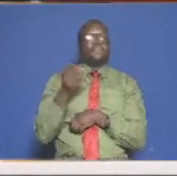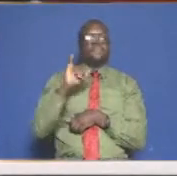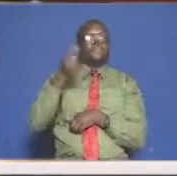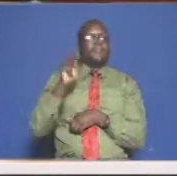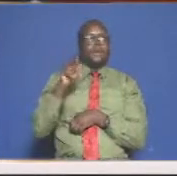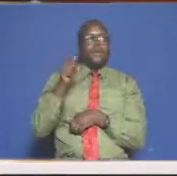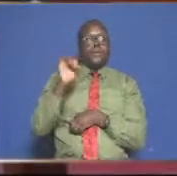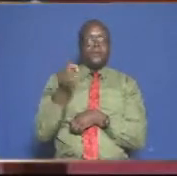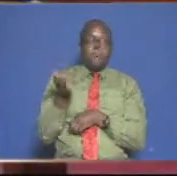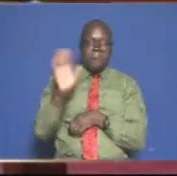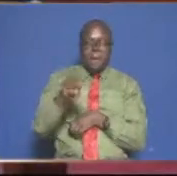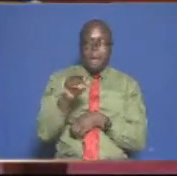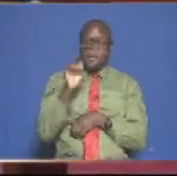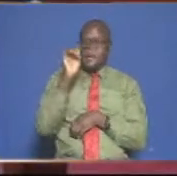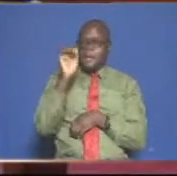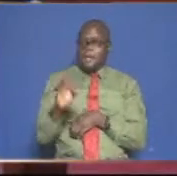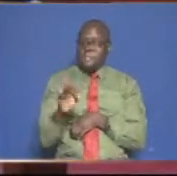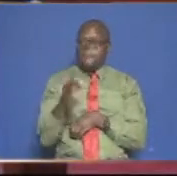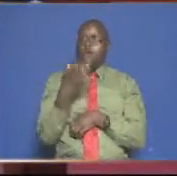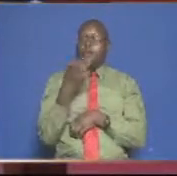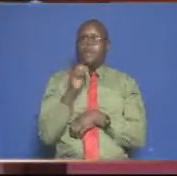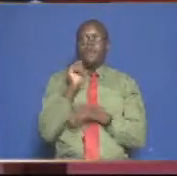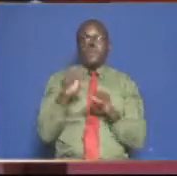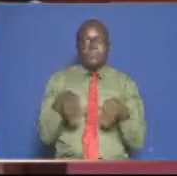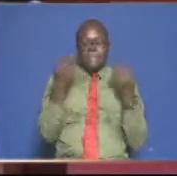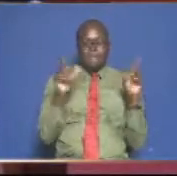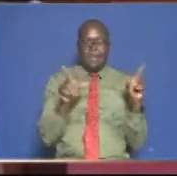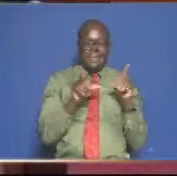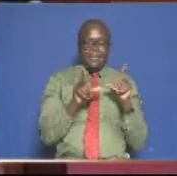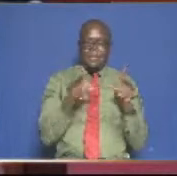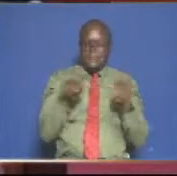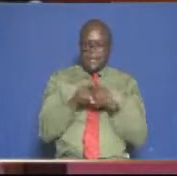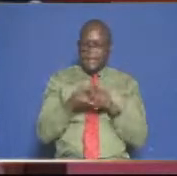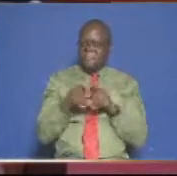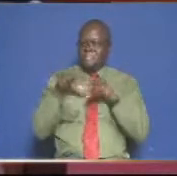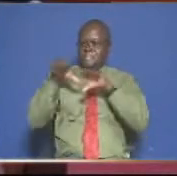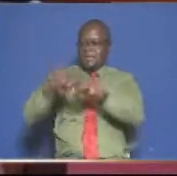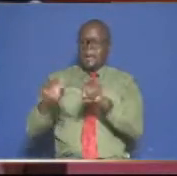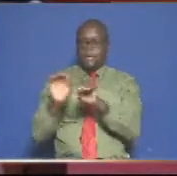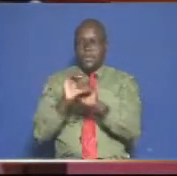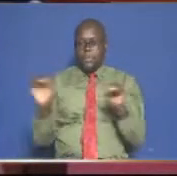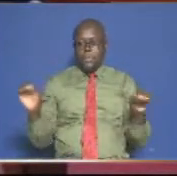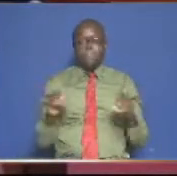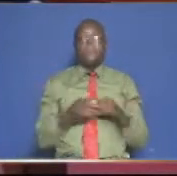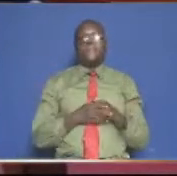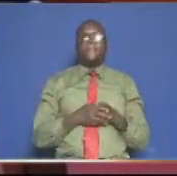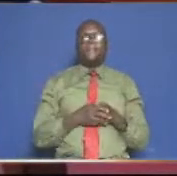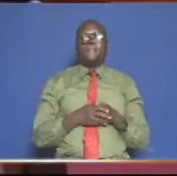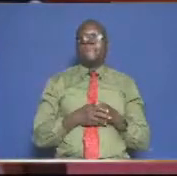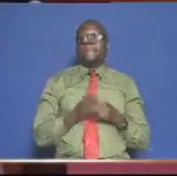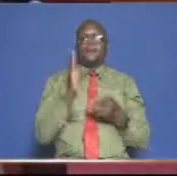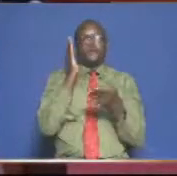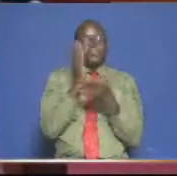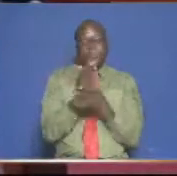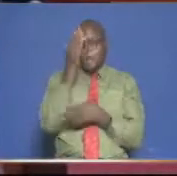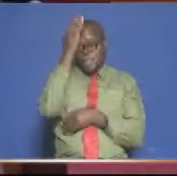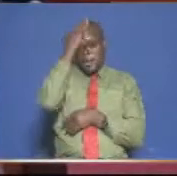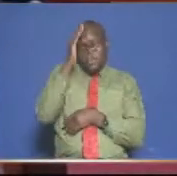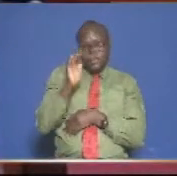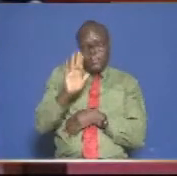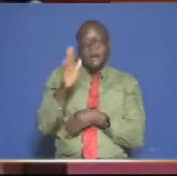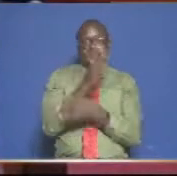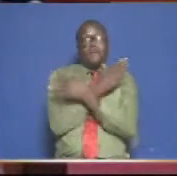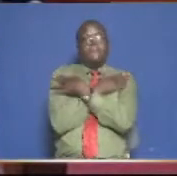But he said that if ODM is not giving Ogumbo his ticket, he will not take the ODM ticket. You're so loyal to his friends.